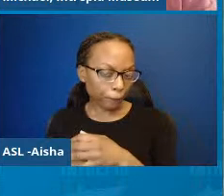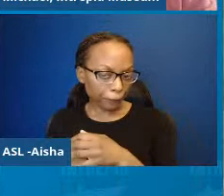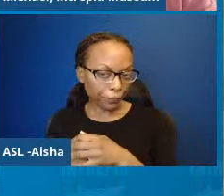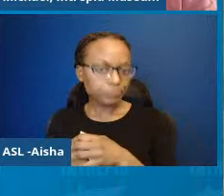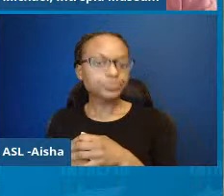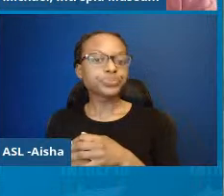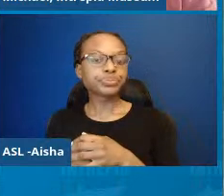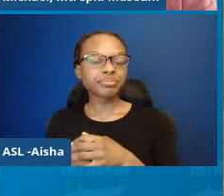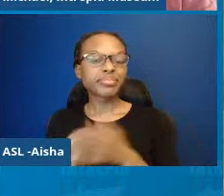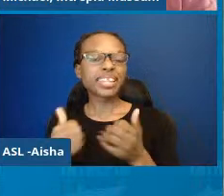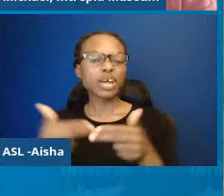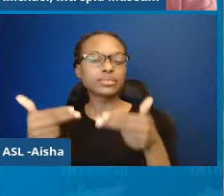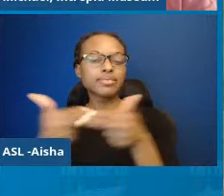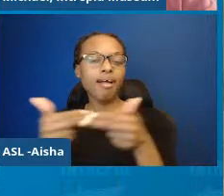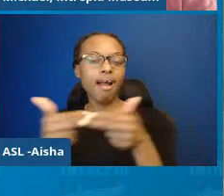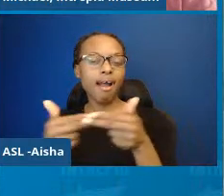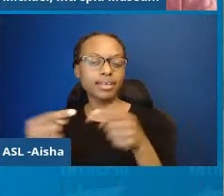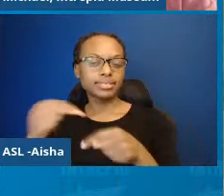our presentation.